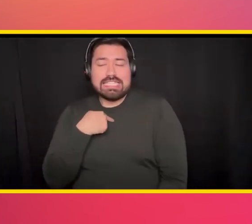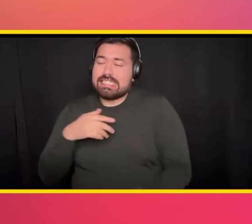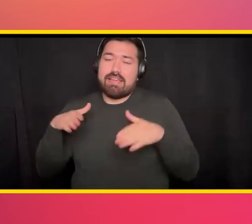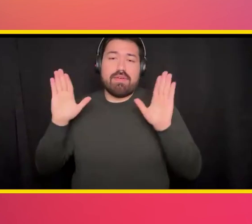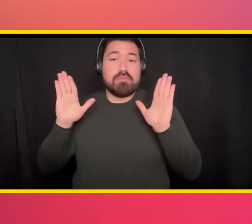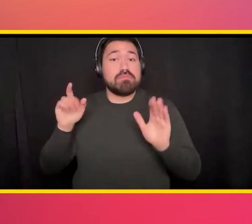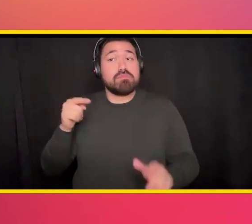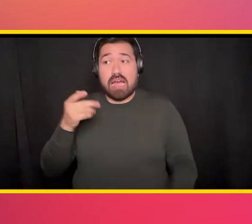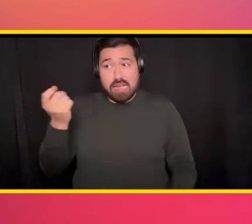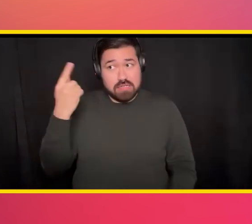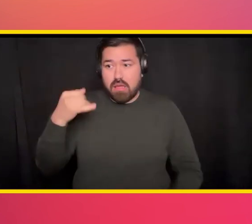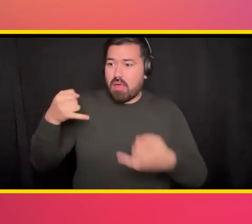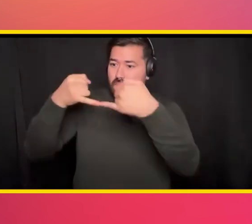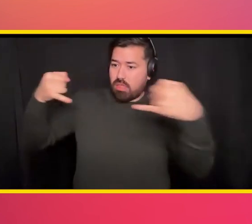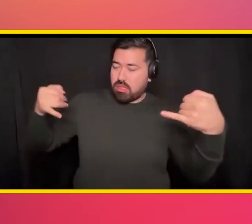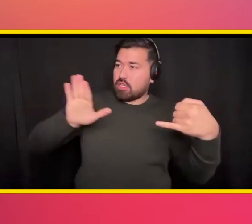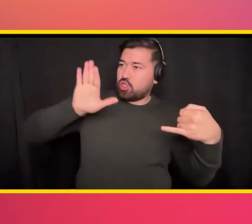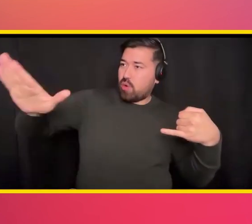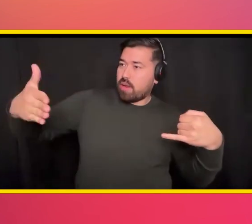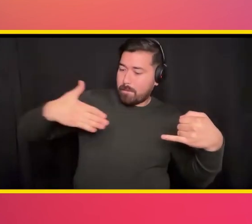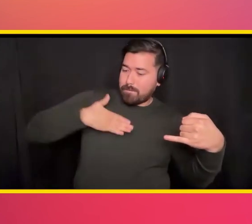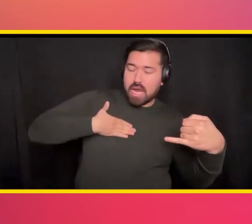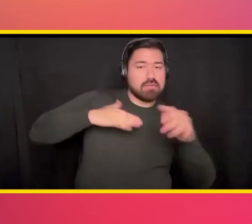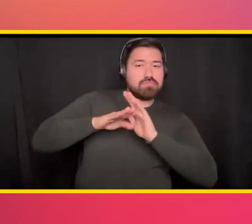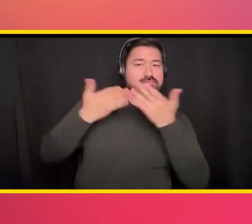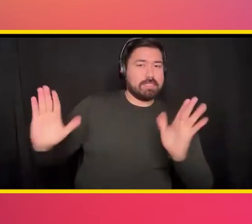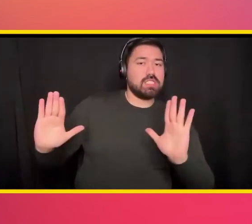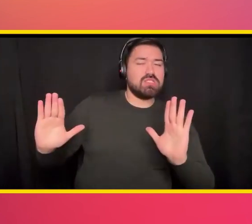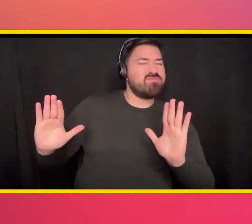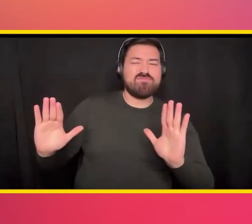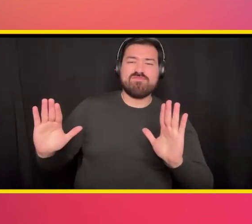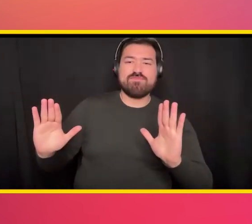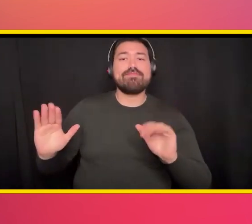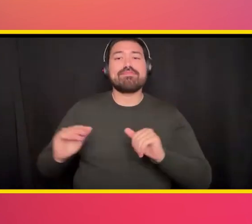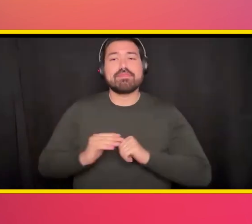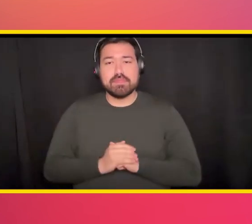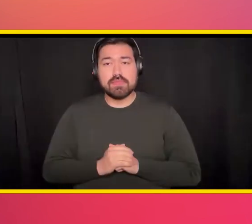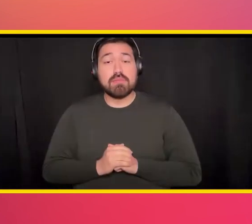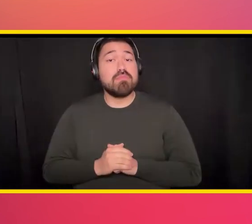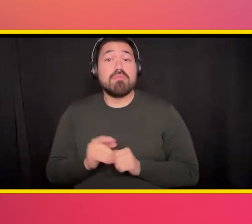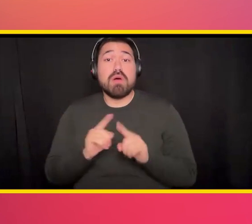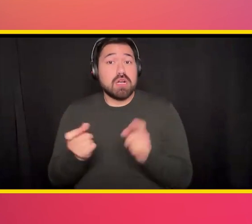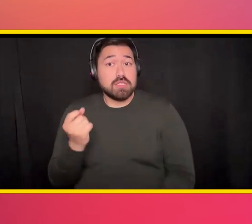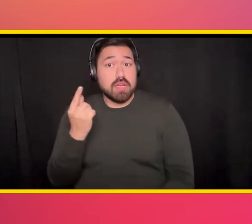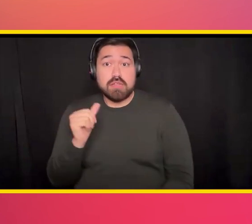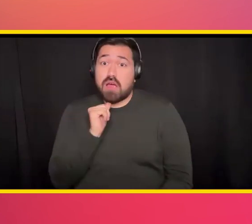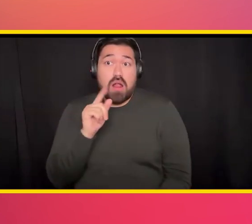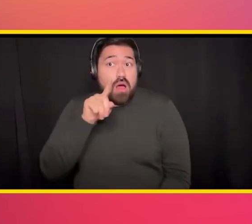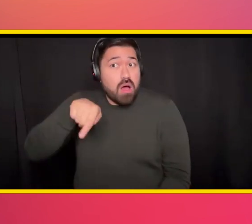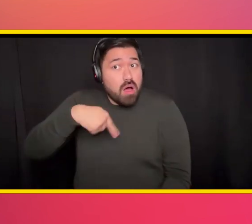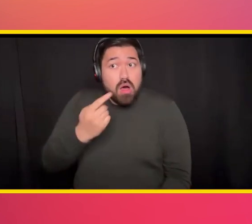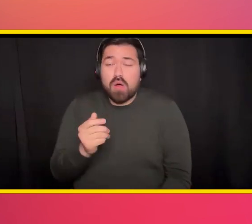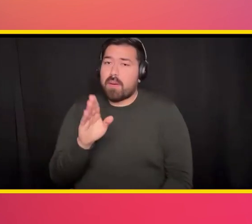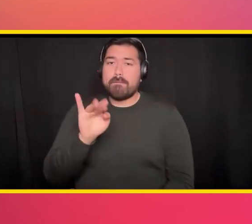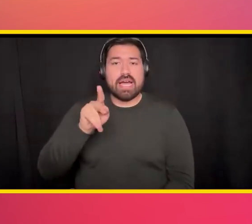that's your stance, this is my stance, we're done, Mm. right? And not everyone is, we're not all